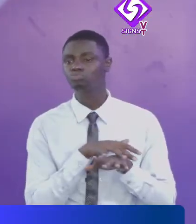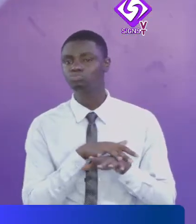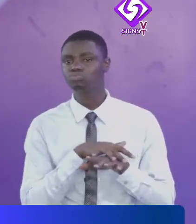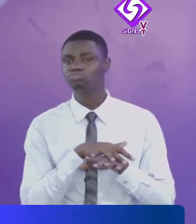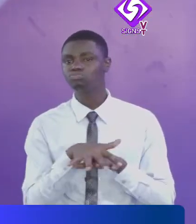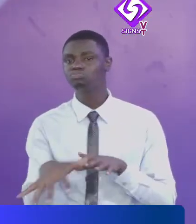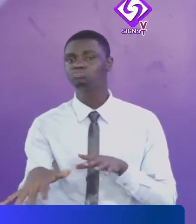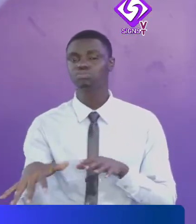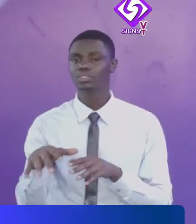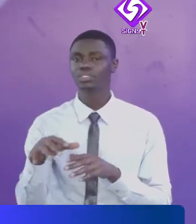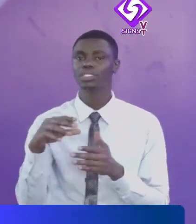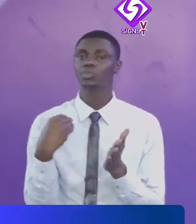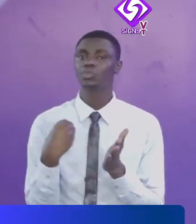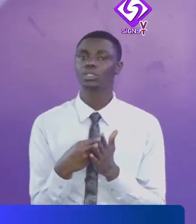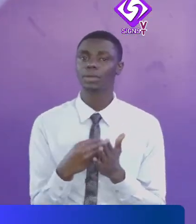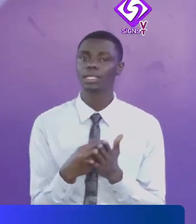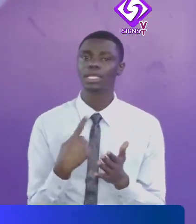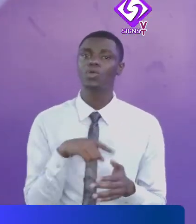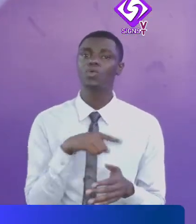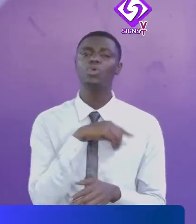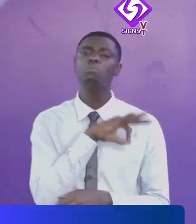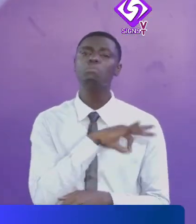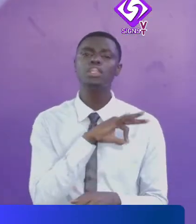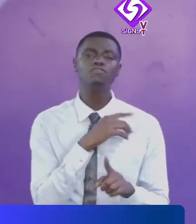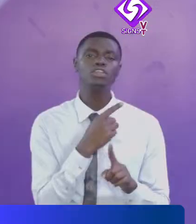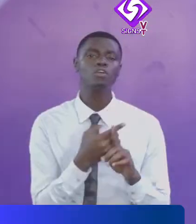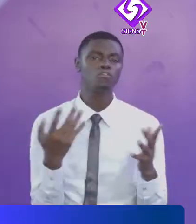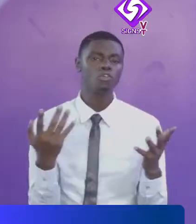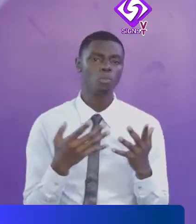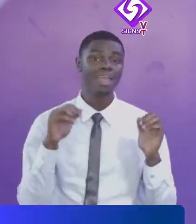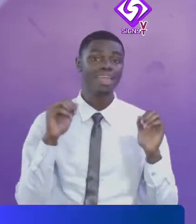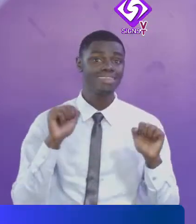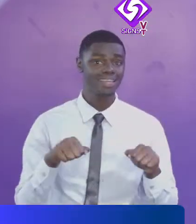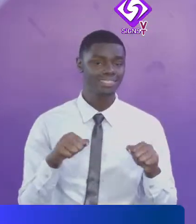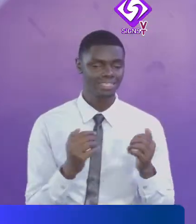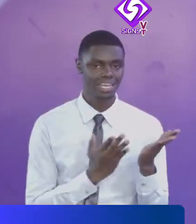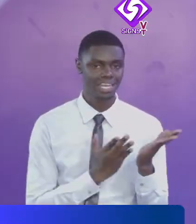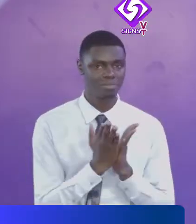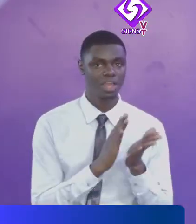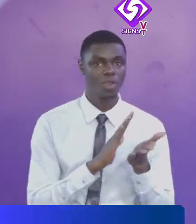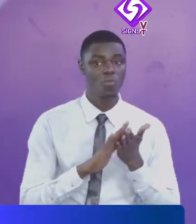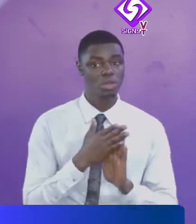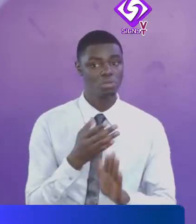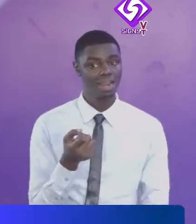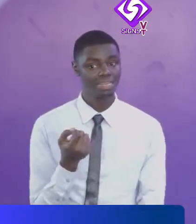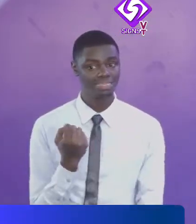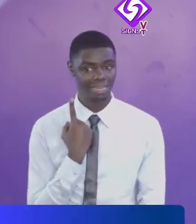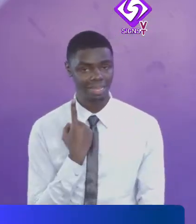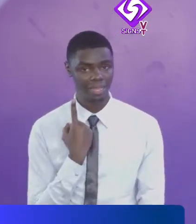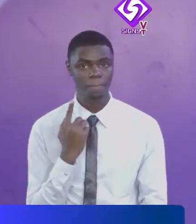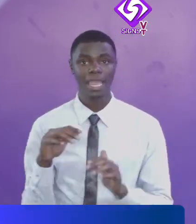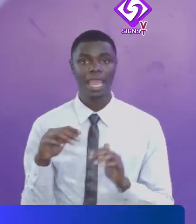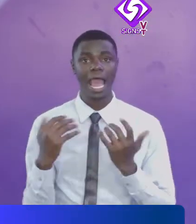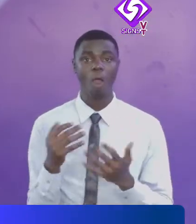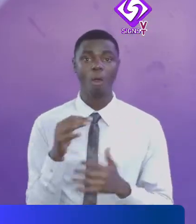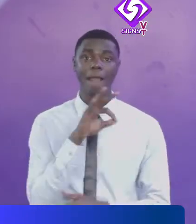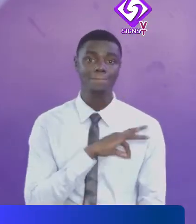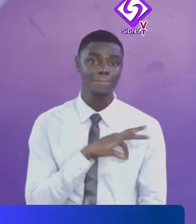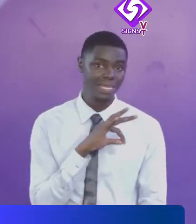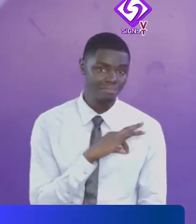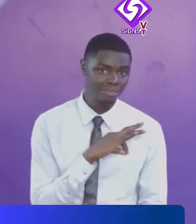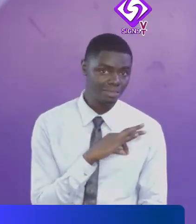And basically, where do we make the money from? Because, yes, it can be a service, but without understanding how I am making the money